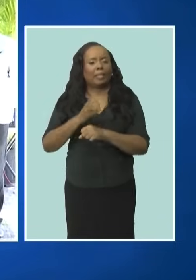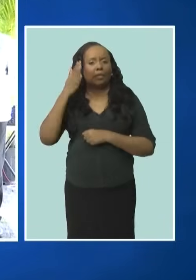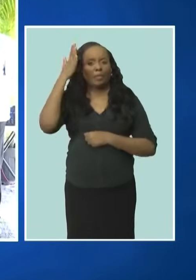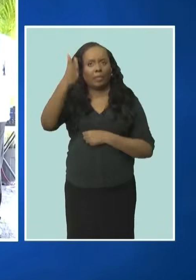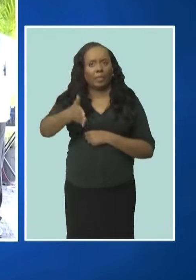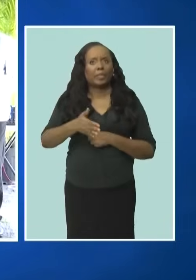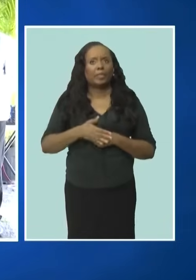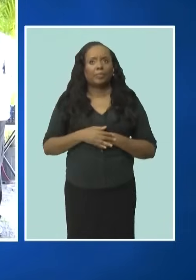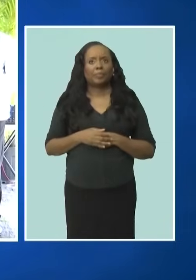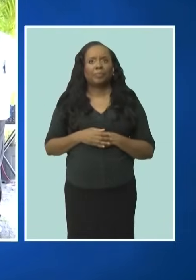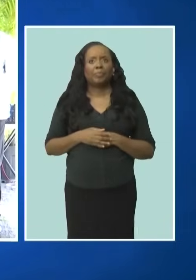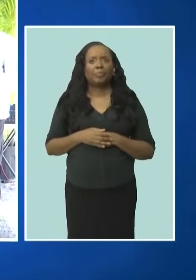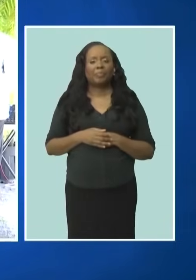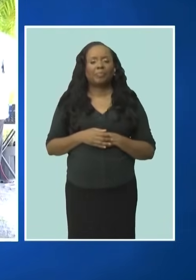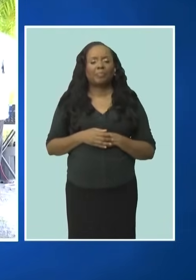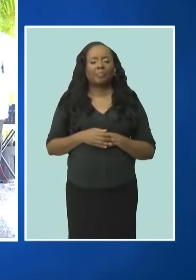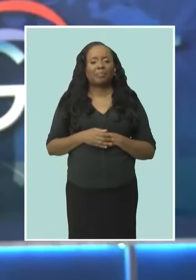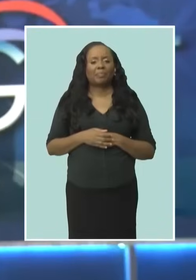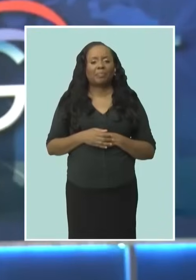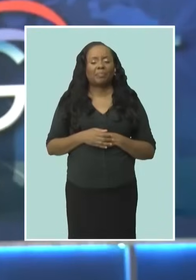Thorpe for the Business Report.